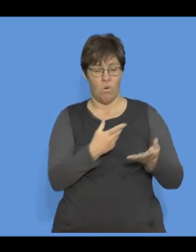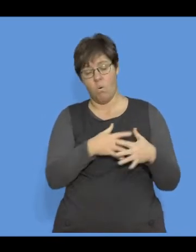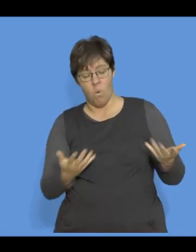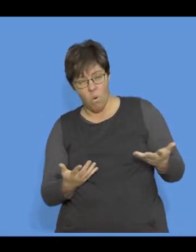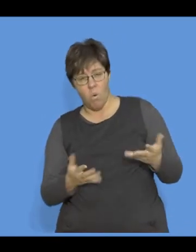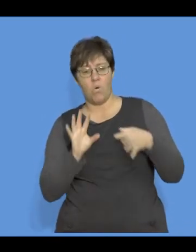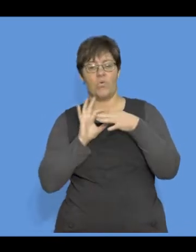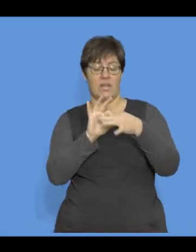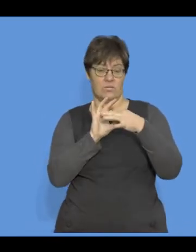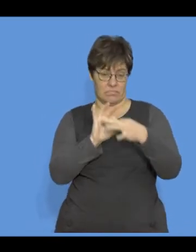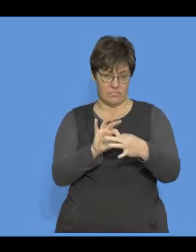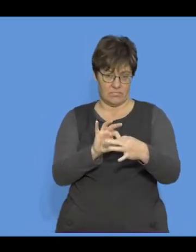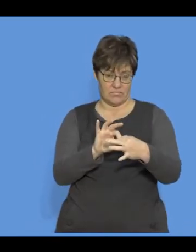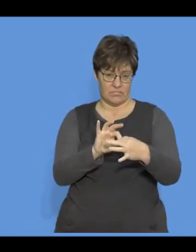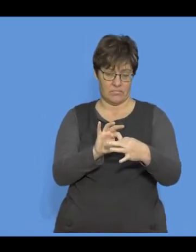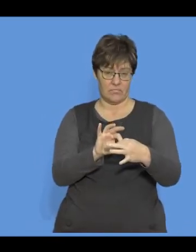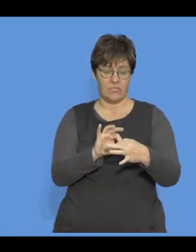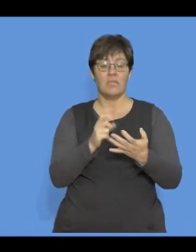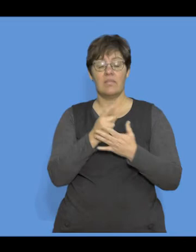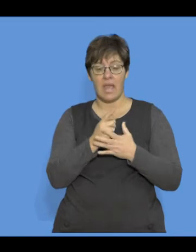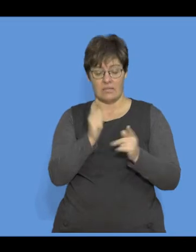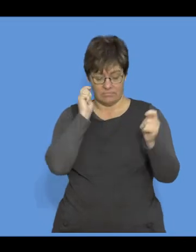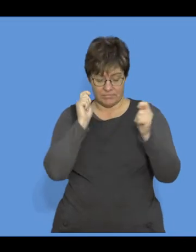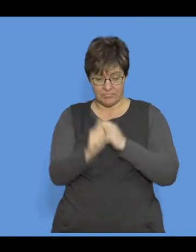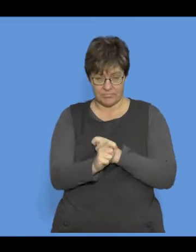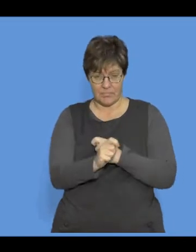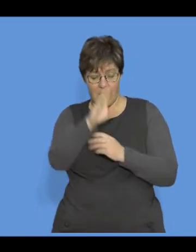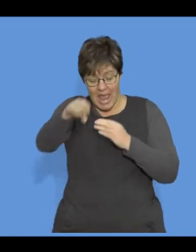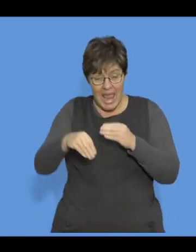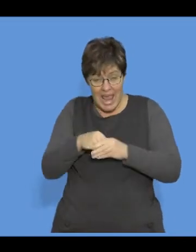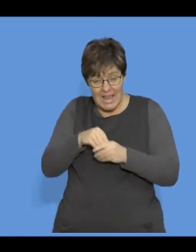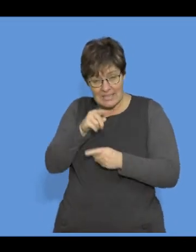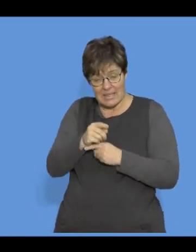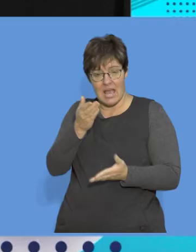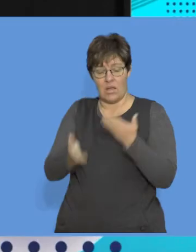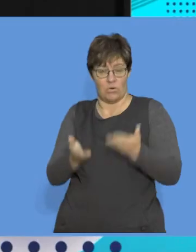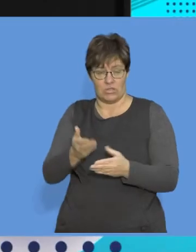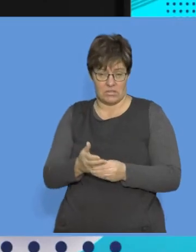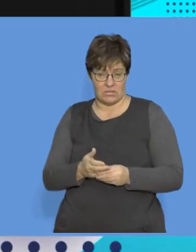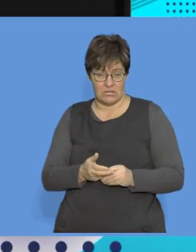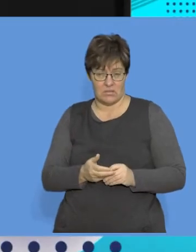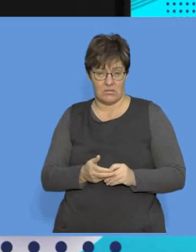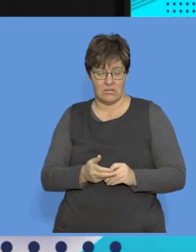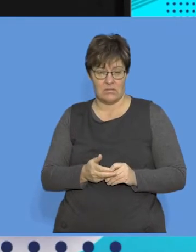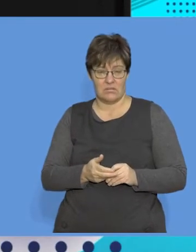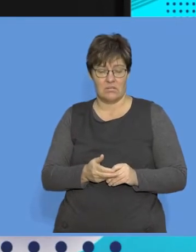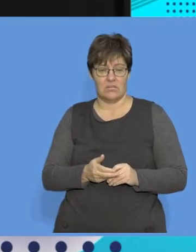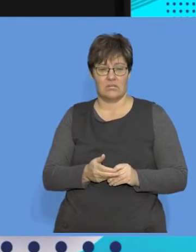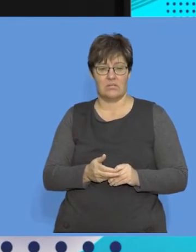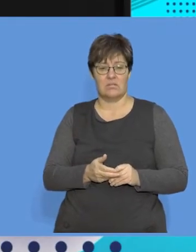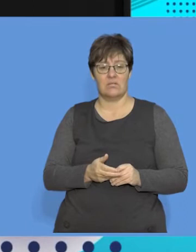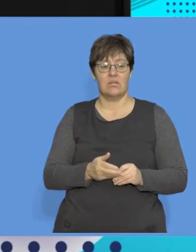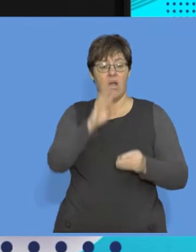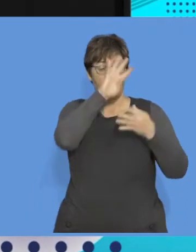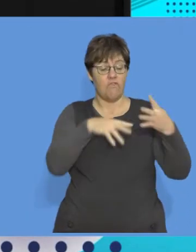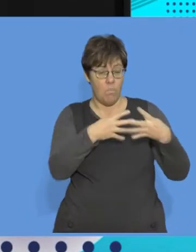a relationship and then substitute into that equation, write down the formula as